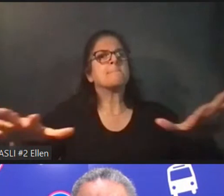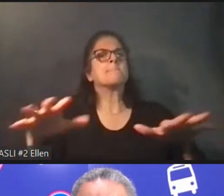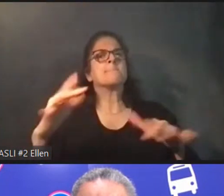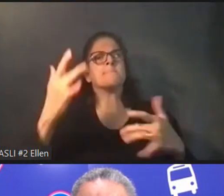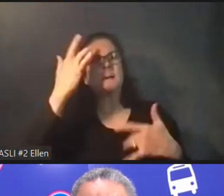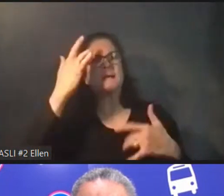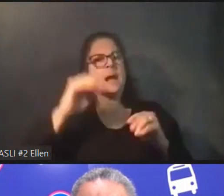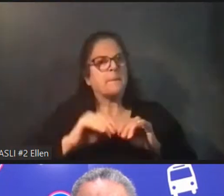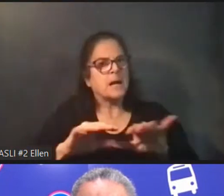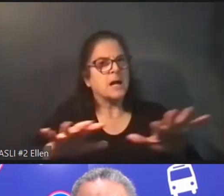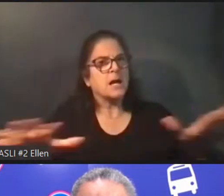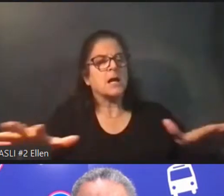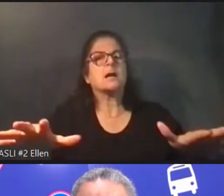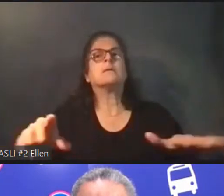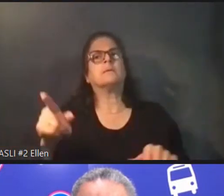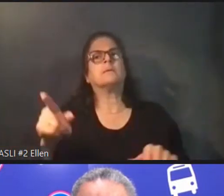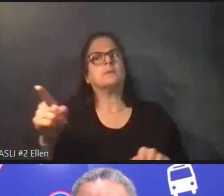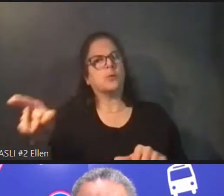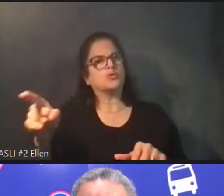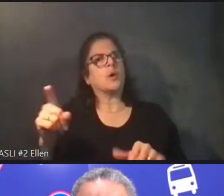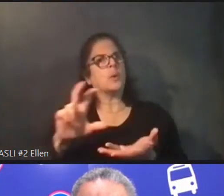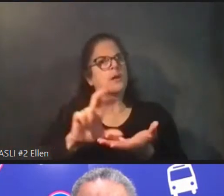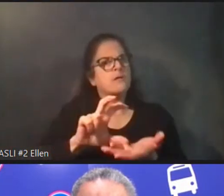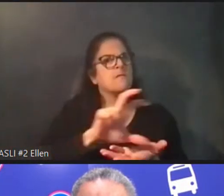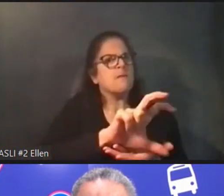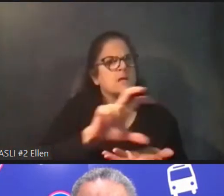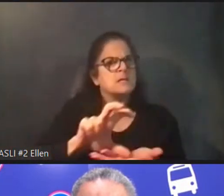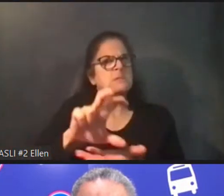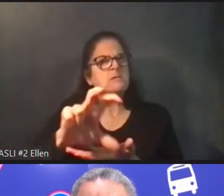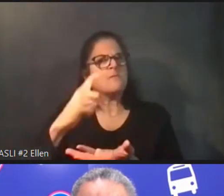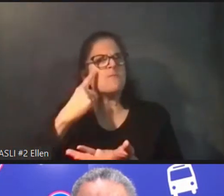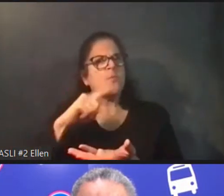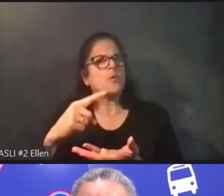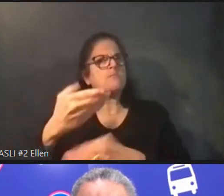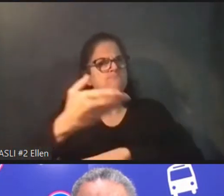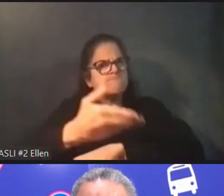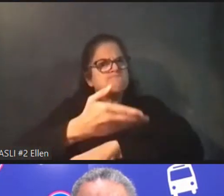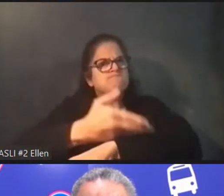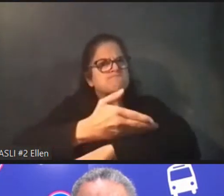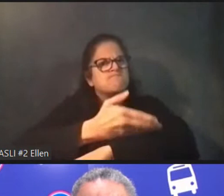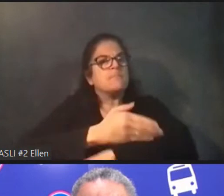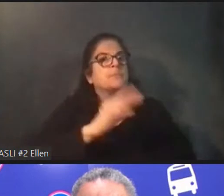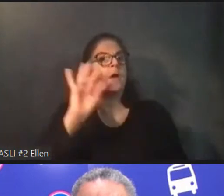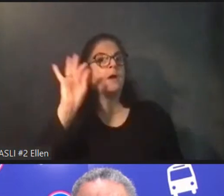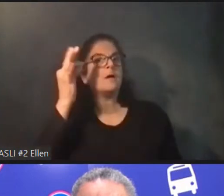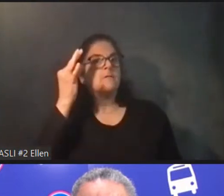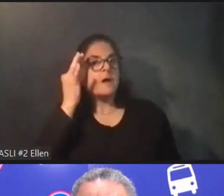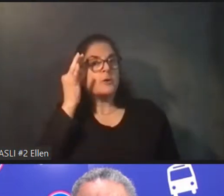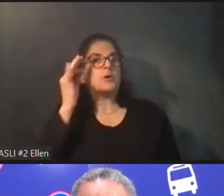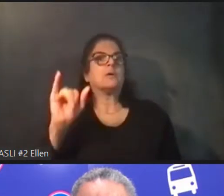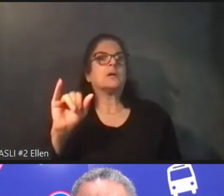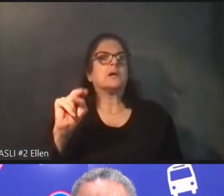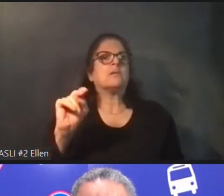of investment that will take place in the coming years, thanks to the new federal infrastructure funding